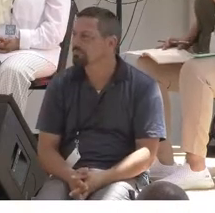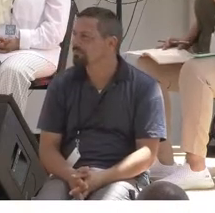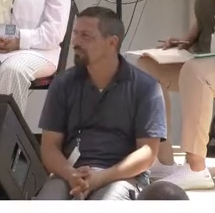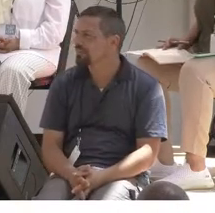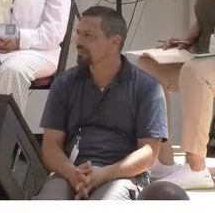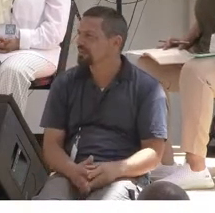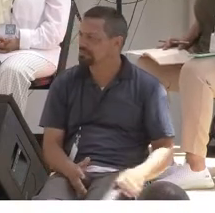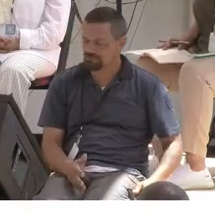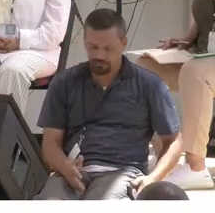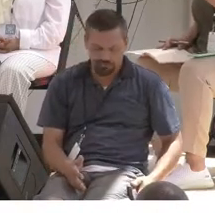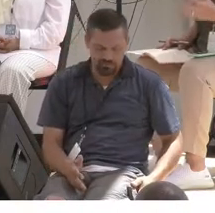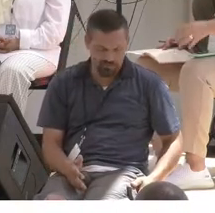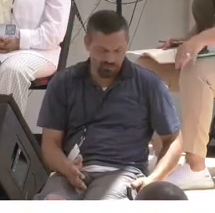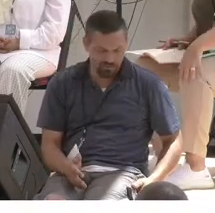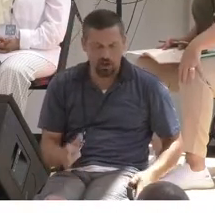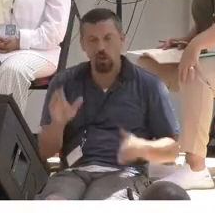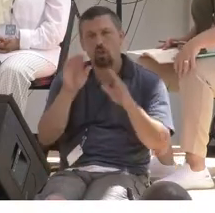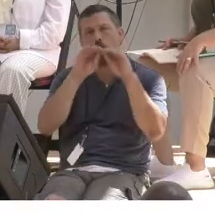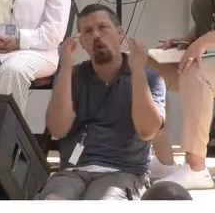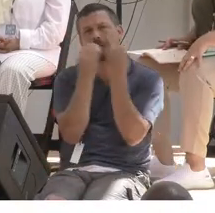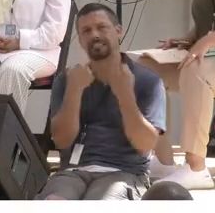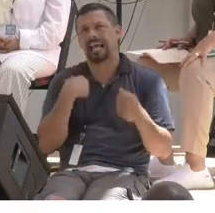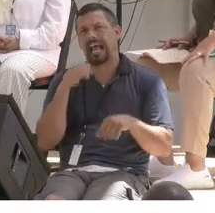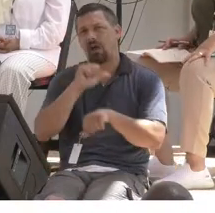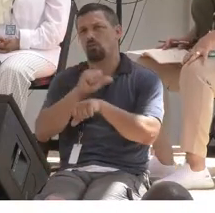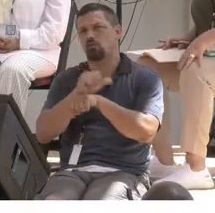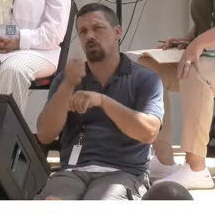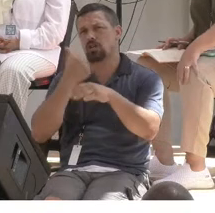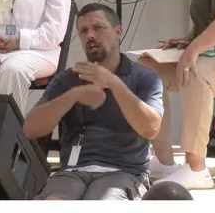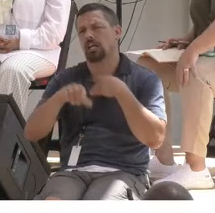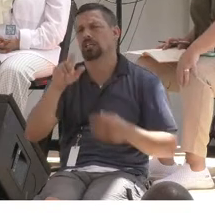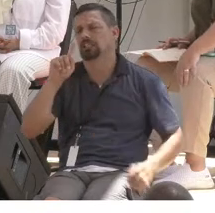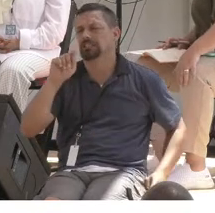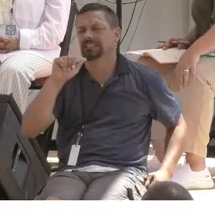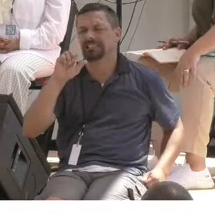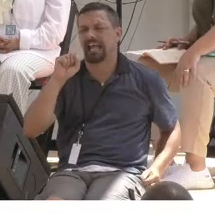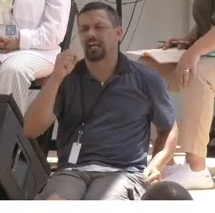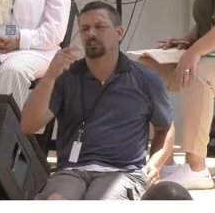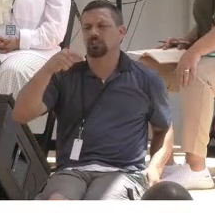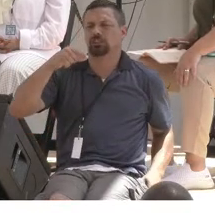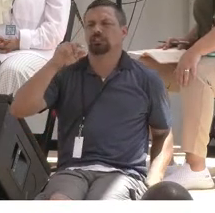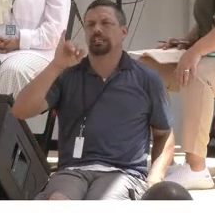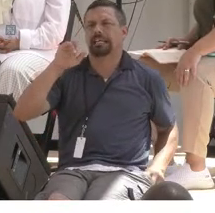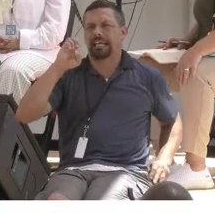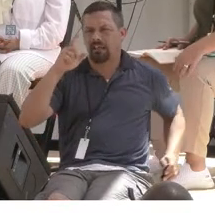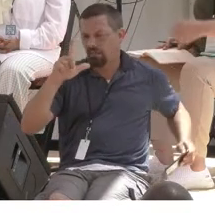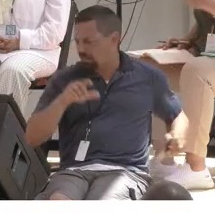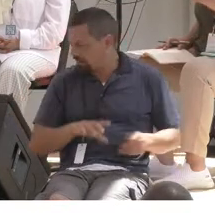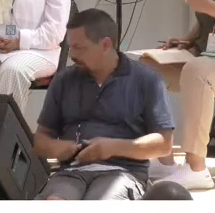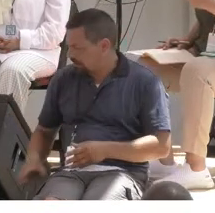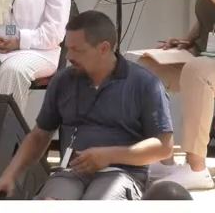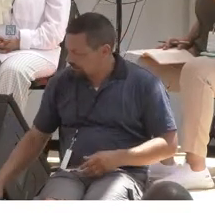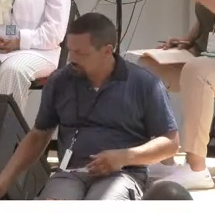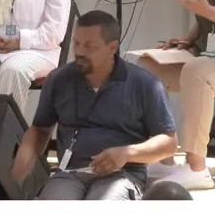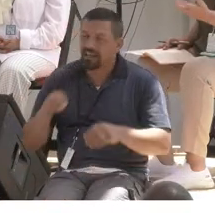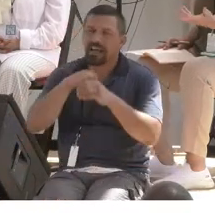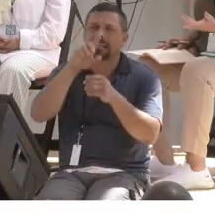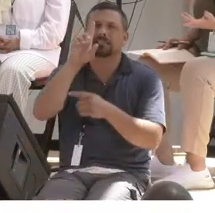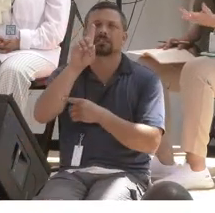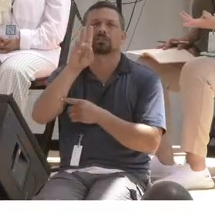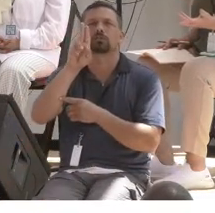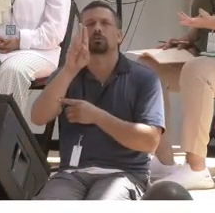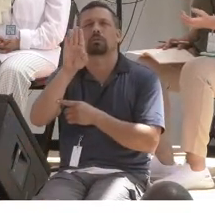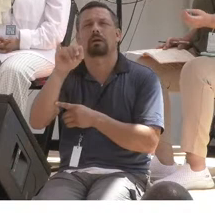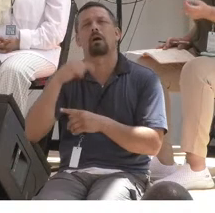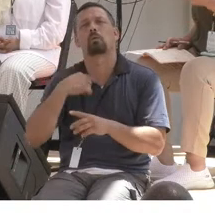In the organization that I work at, Tashkil, which is based in Dubai, we run a 1-year professional